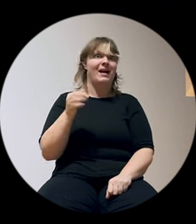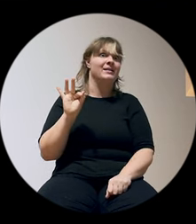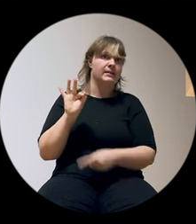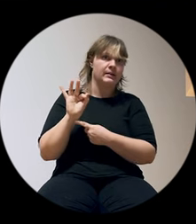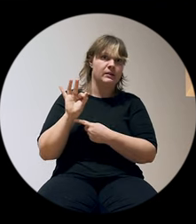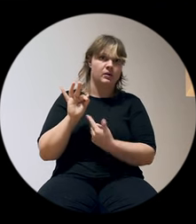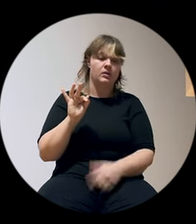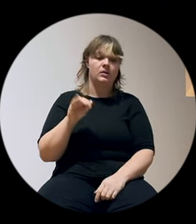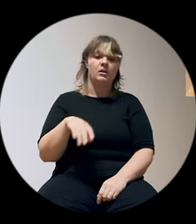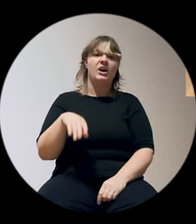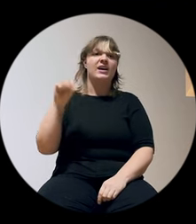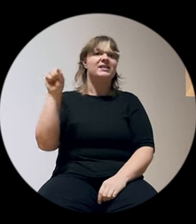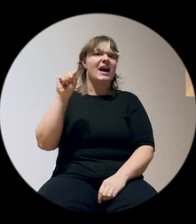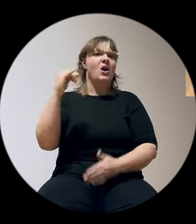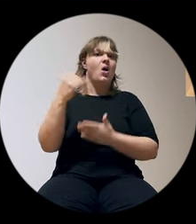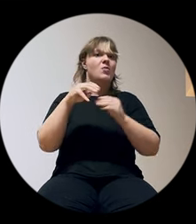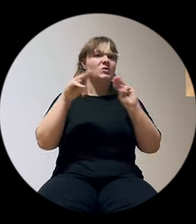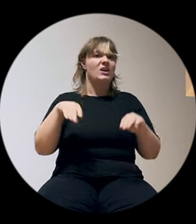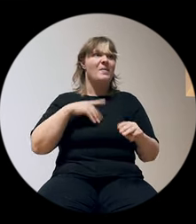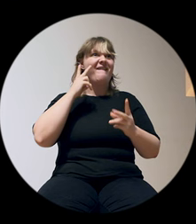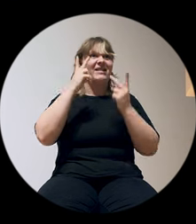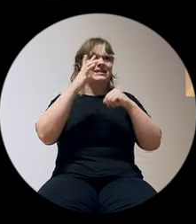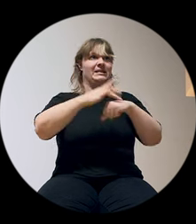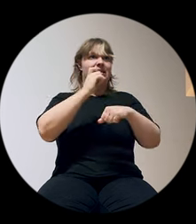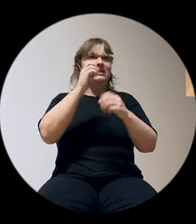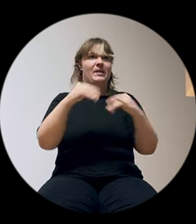So going to the Seattle Art Museum and visiting this space and seeing